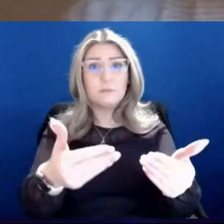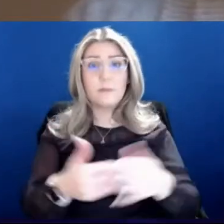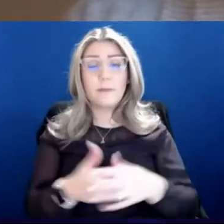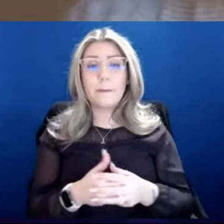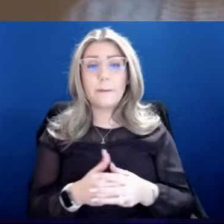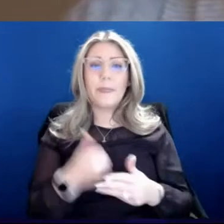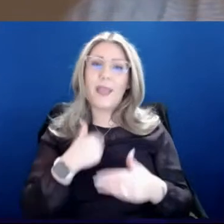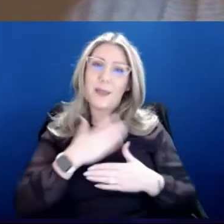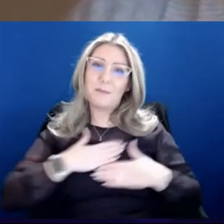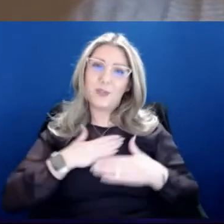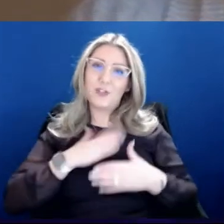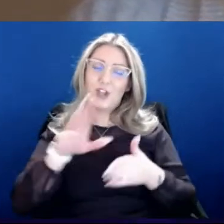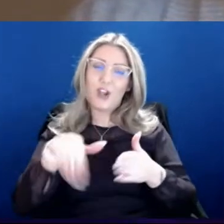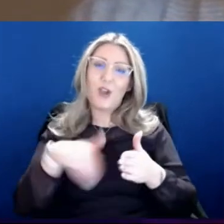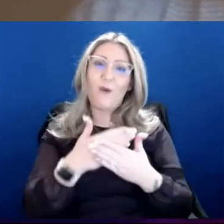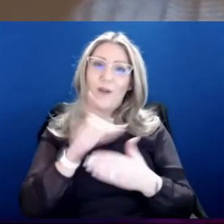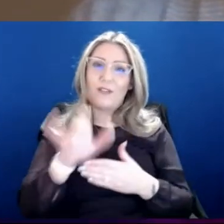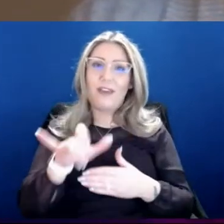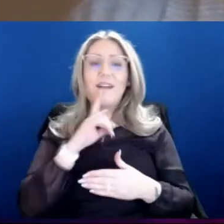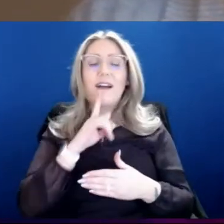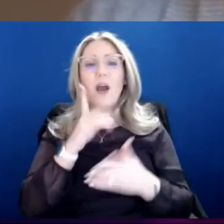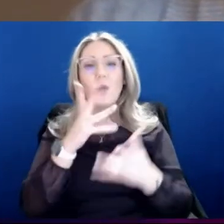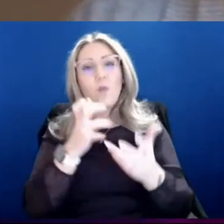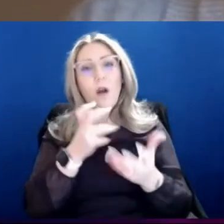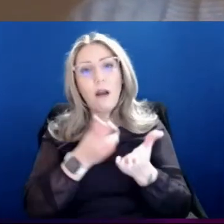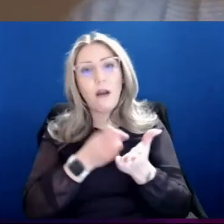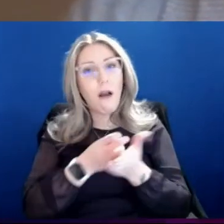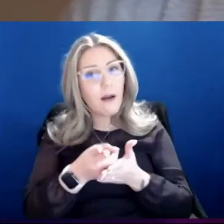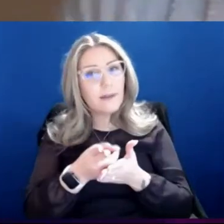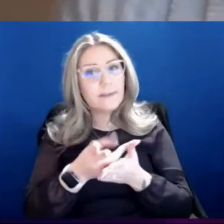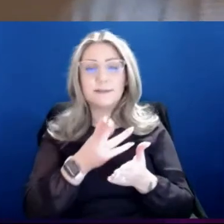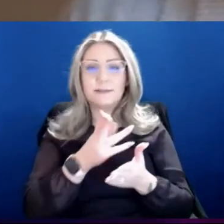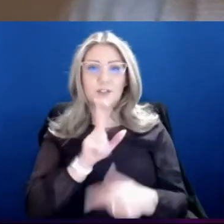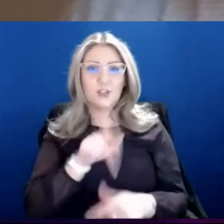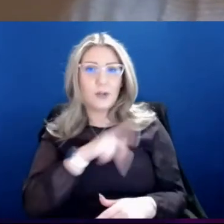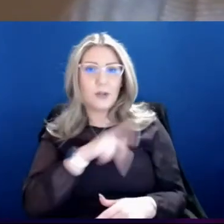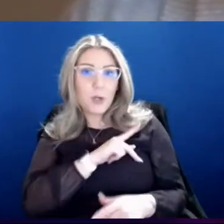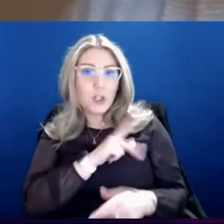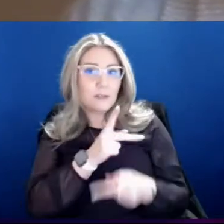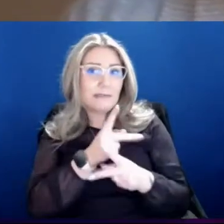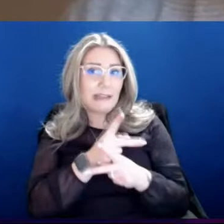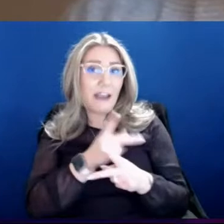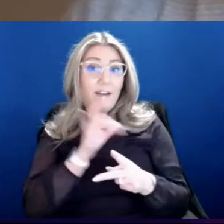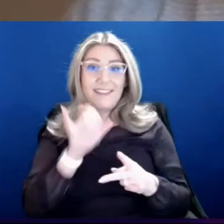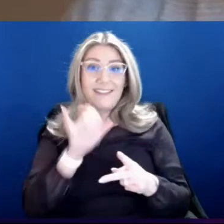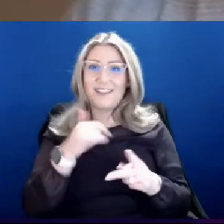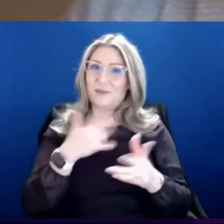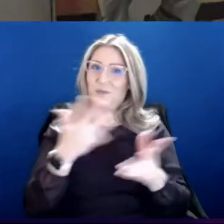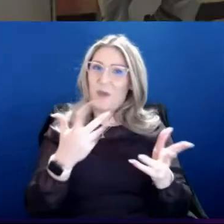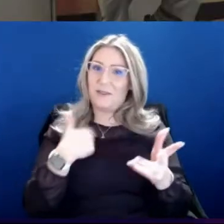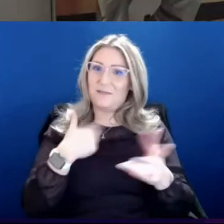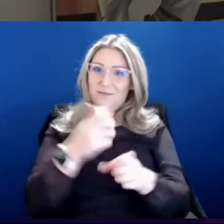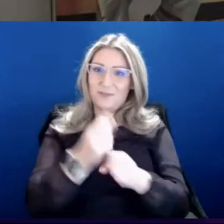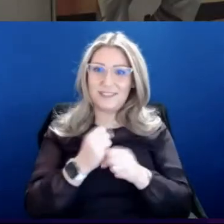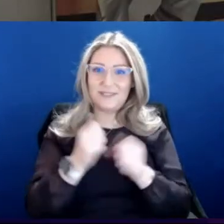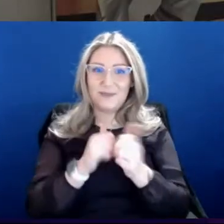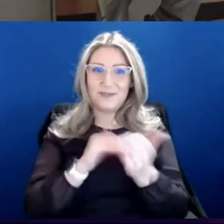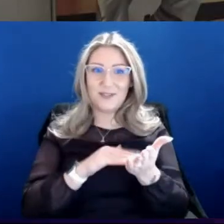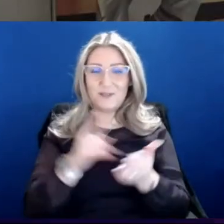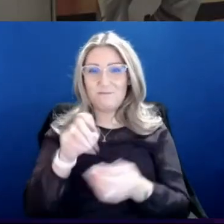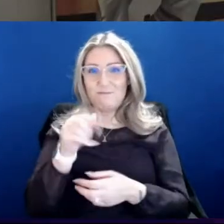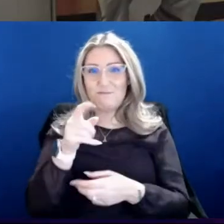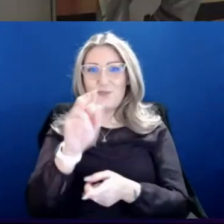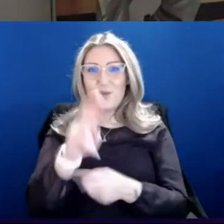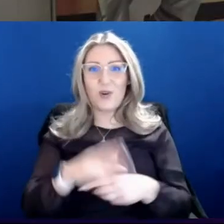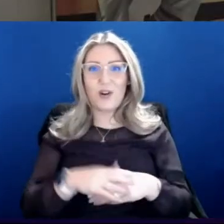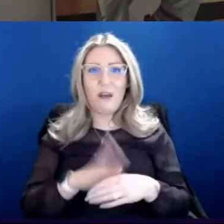appreciate all of that. I want honesty and personal care, and that's what I got with Dr. Porter. You're making us all